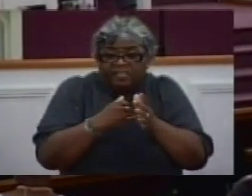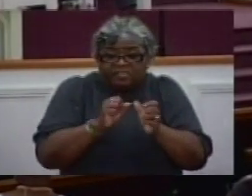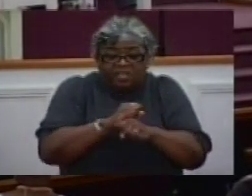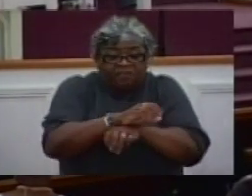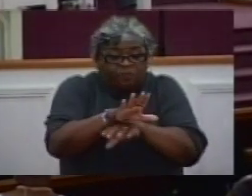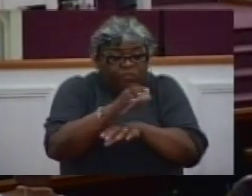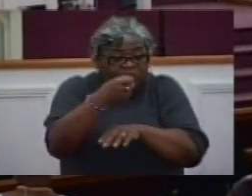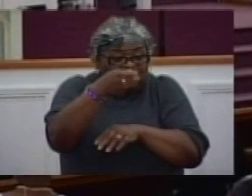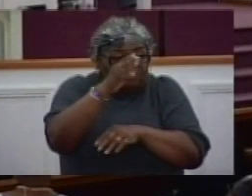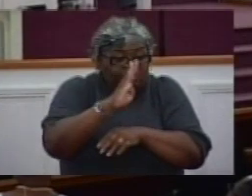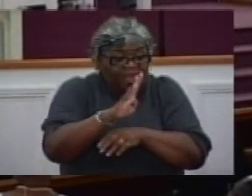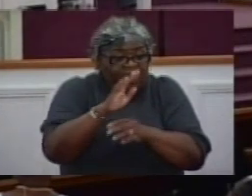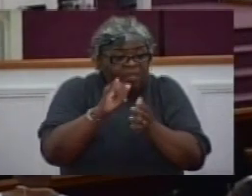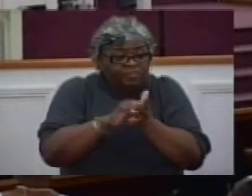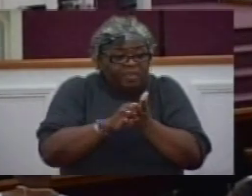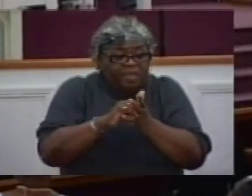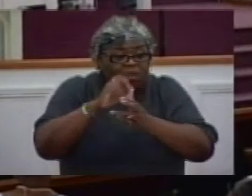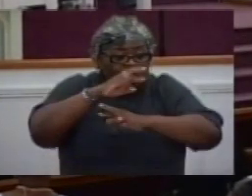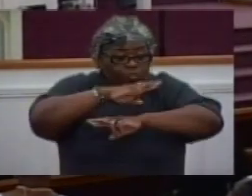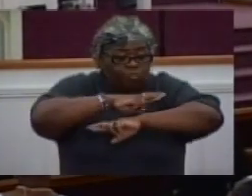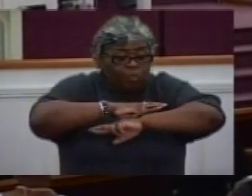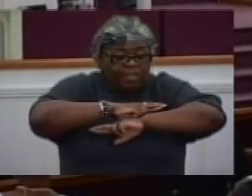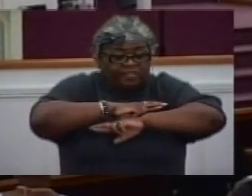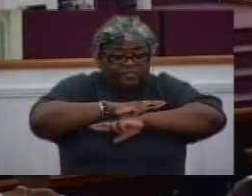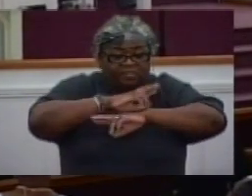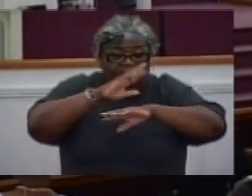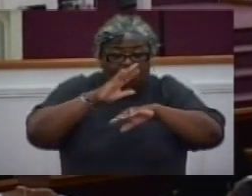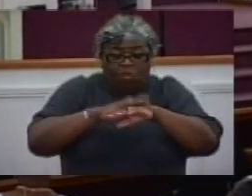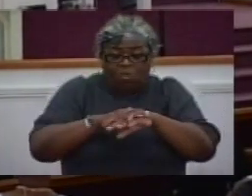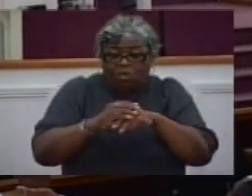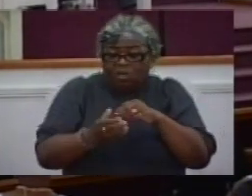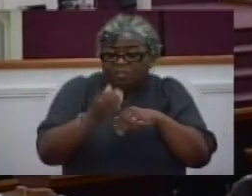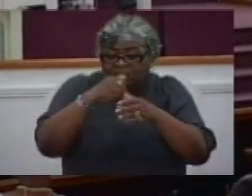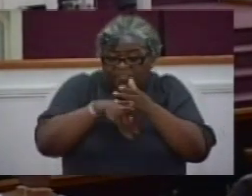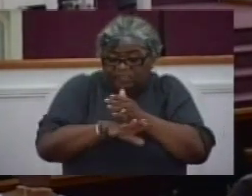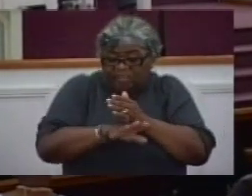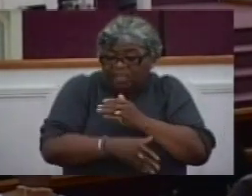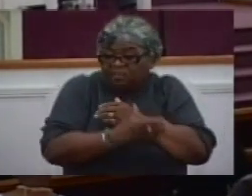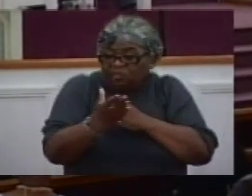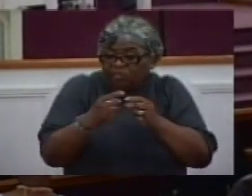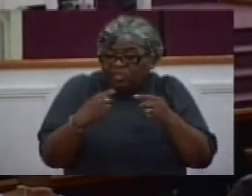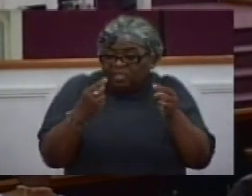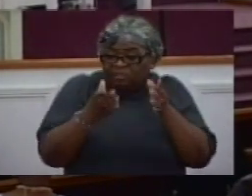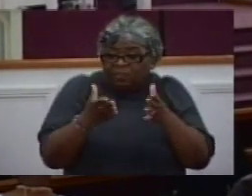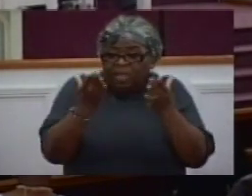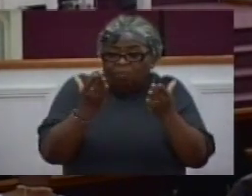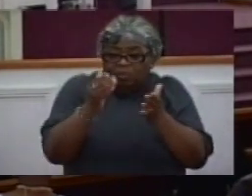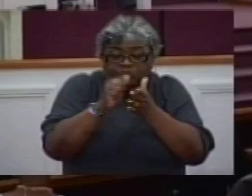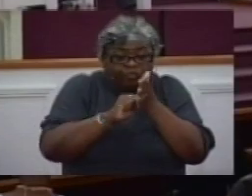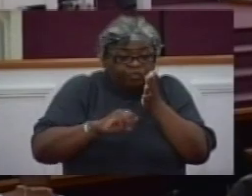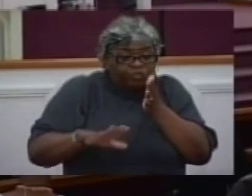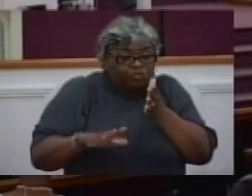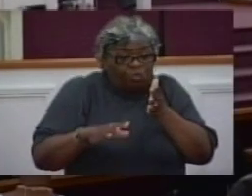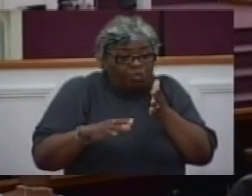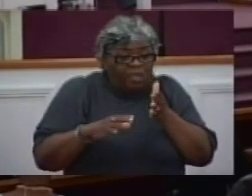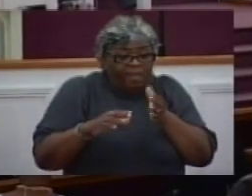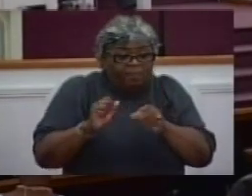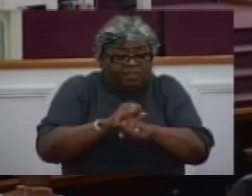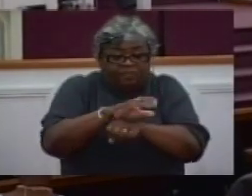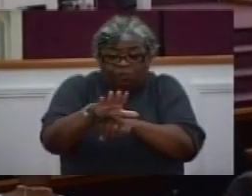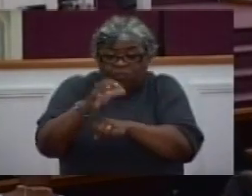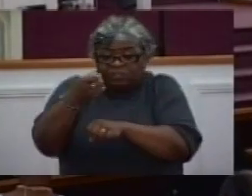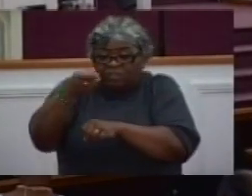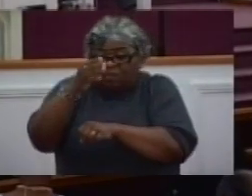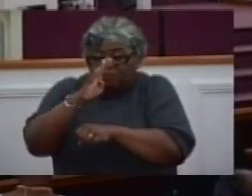influence of God that rests on the inside of you. The enemy wants to destroy the influence